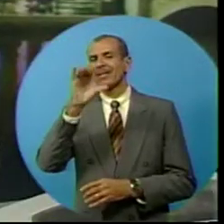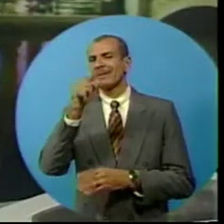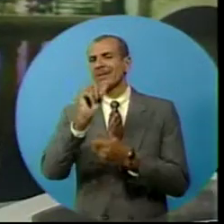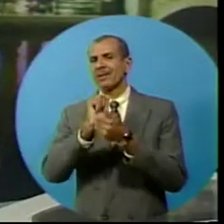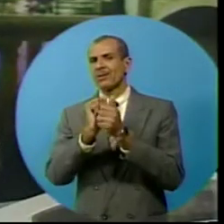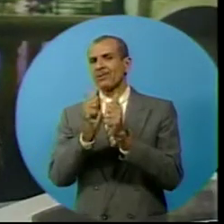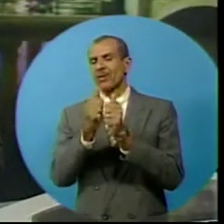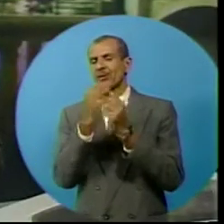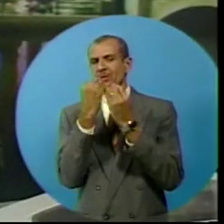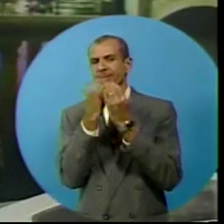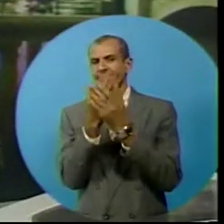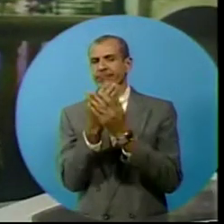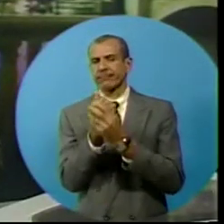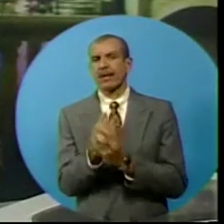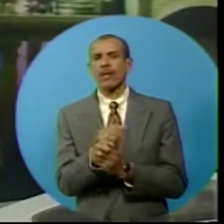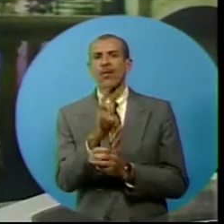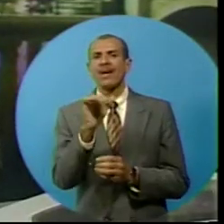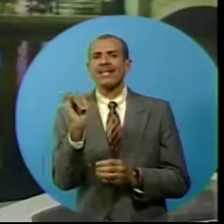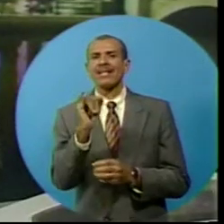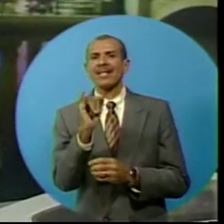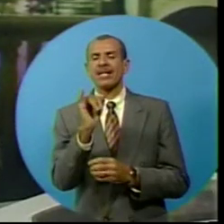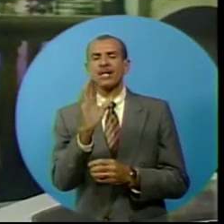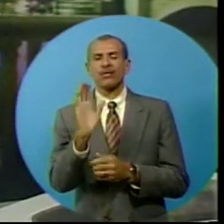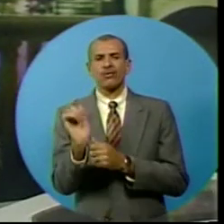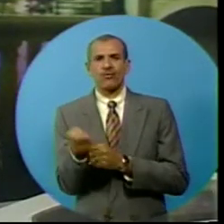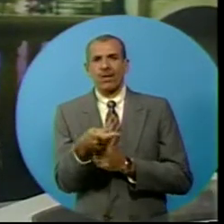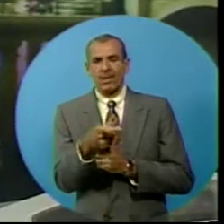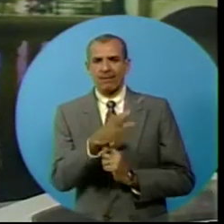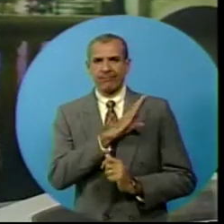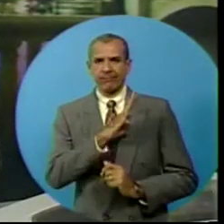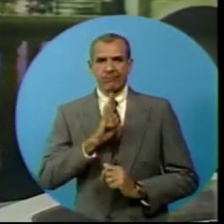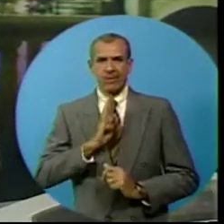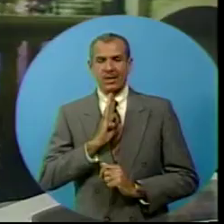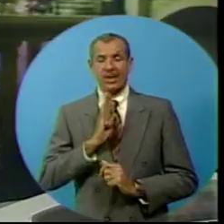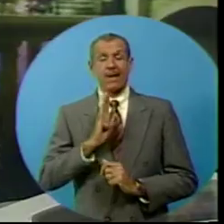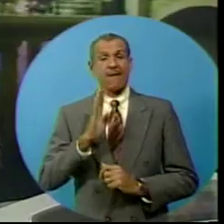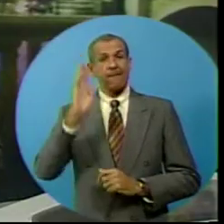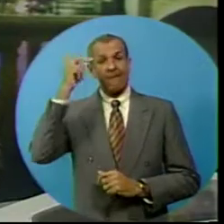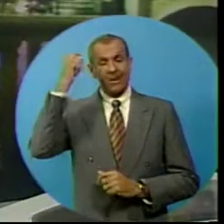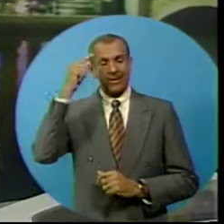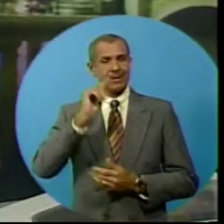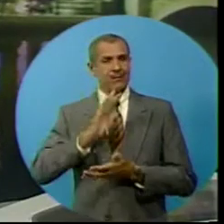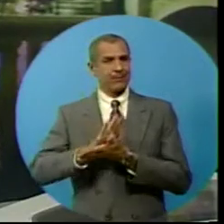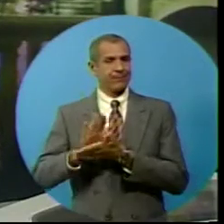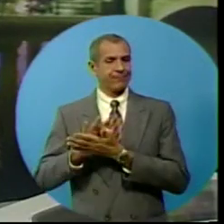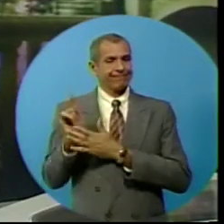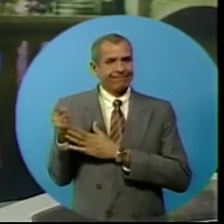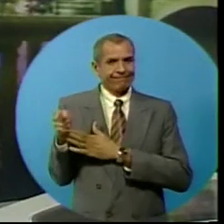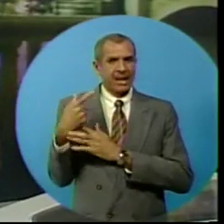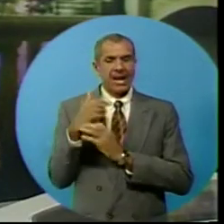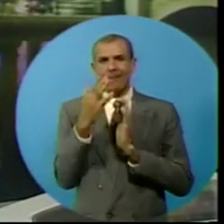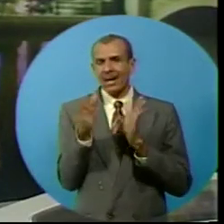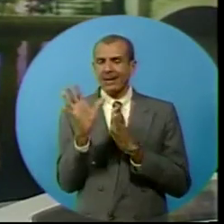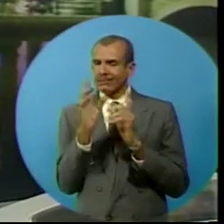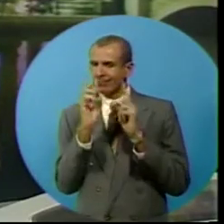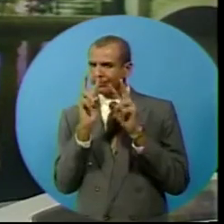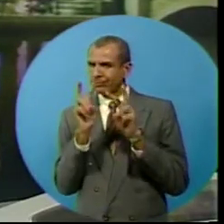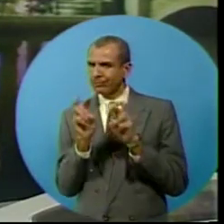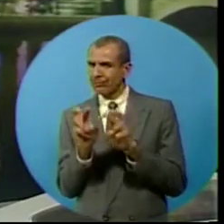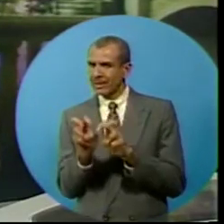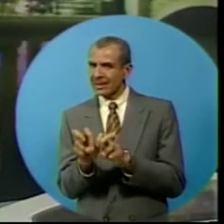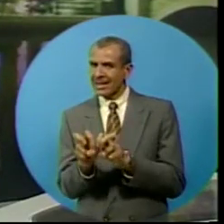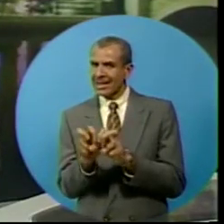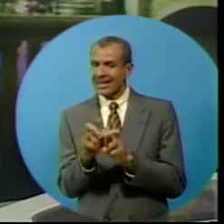CBC Sports World. The West Indies Cricket Board has forgiven head coach Phil Simmons and plans to look into his claims